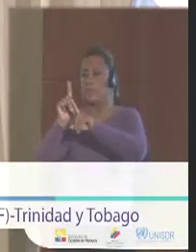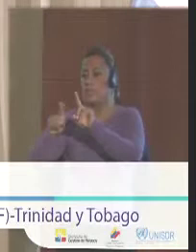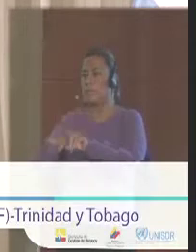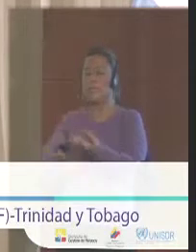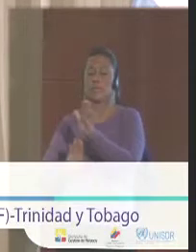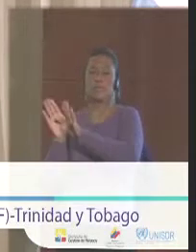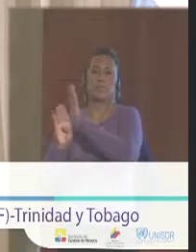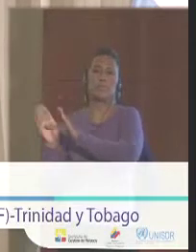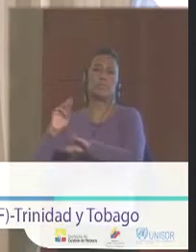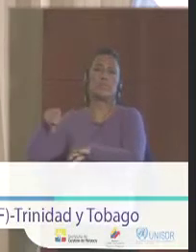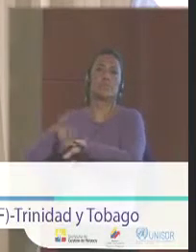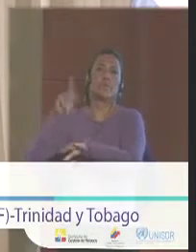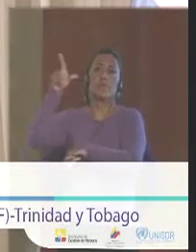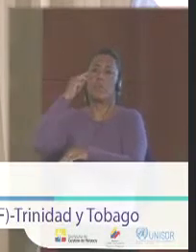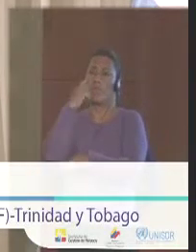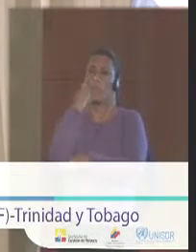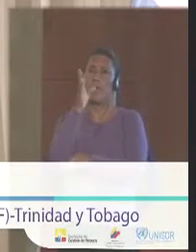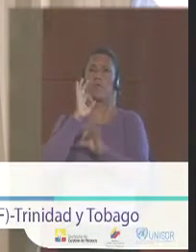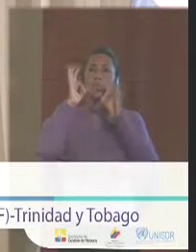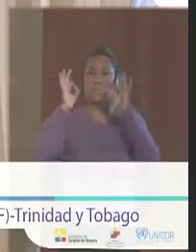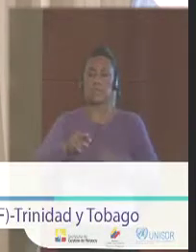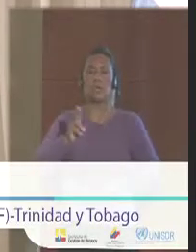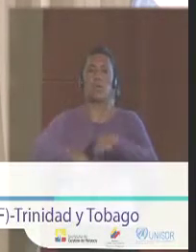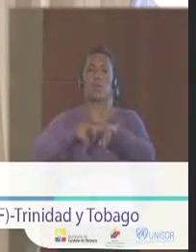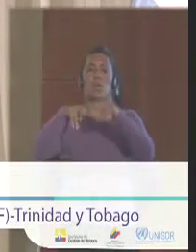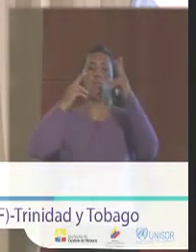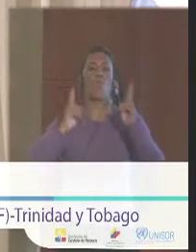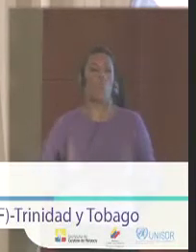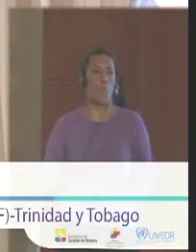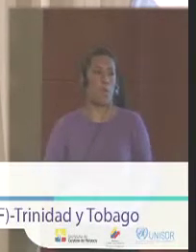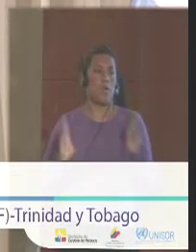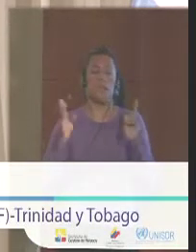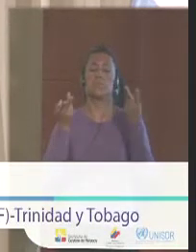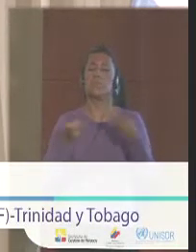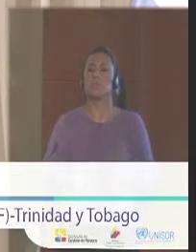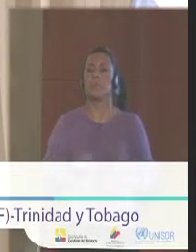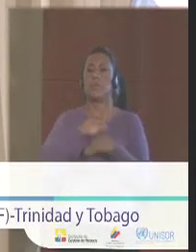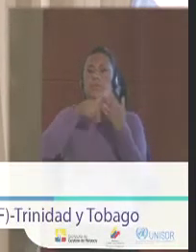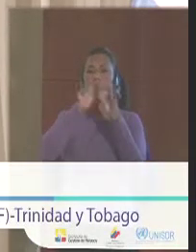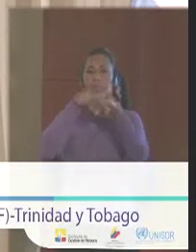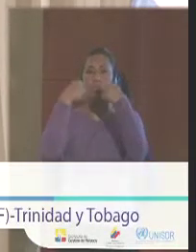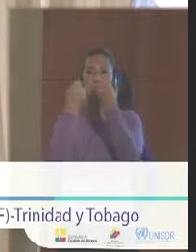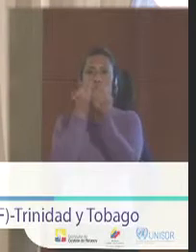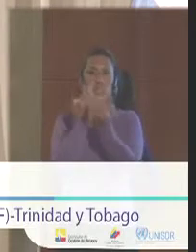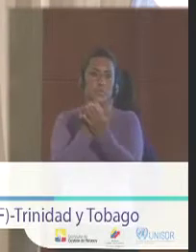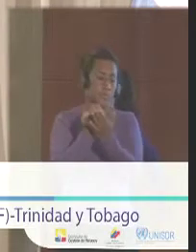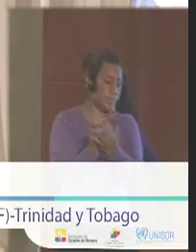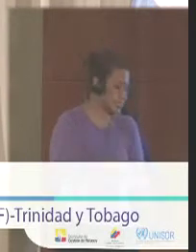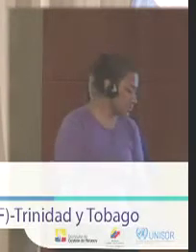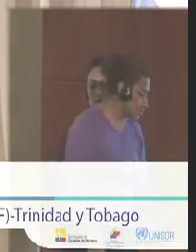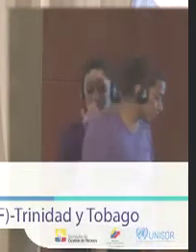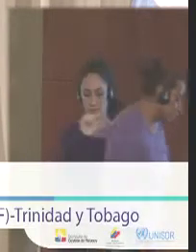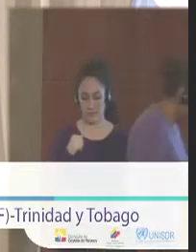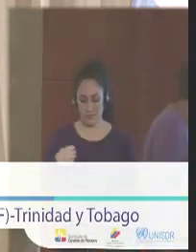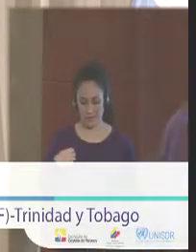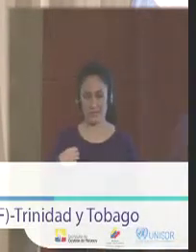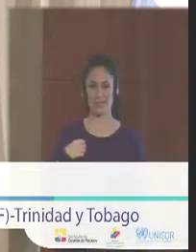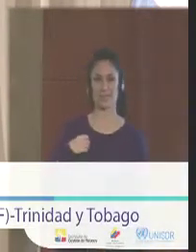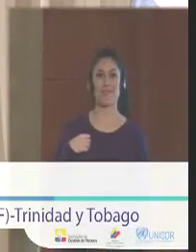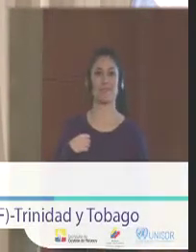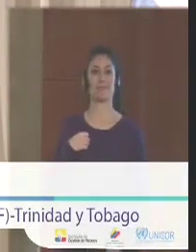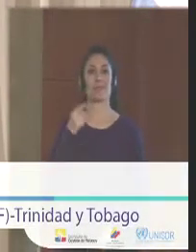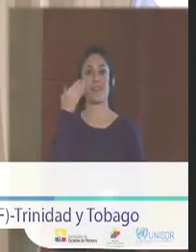infrastructure, human and socio-economic system, and the overall objective